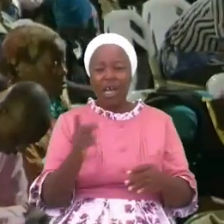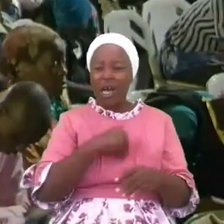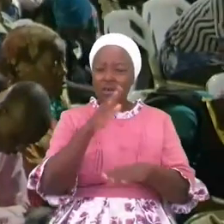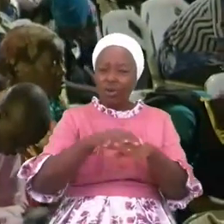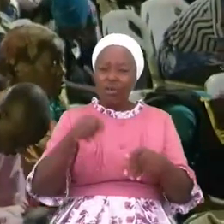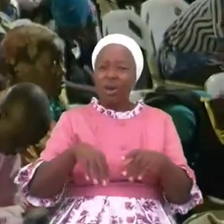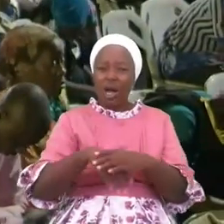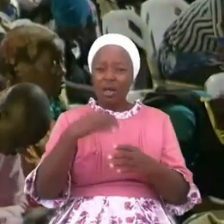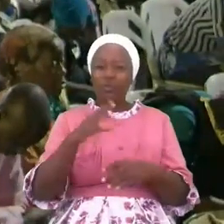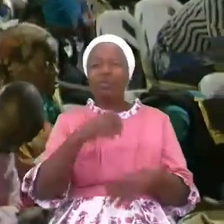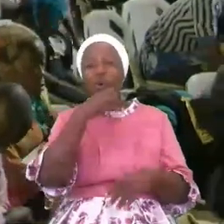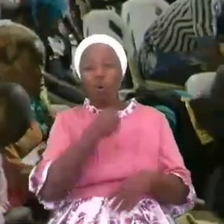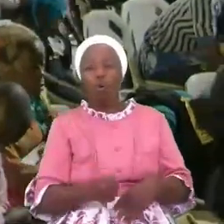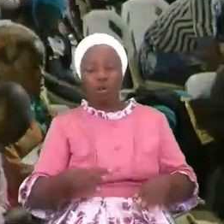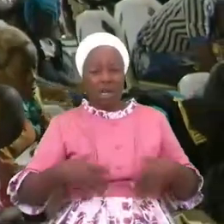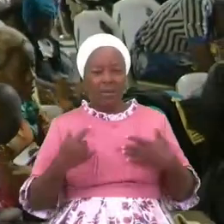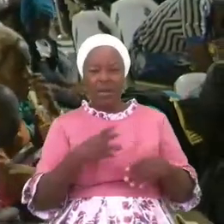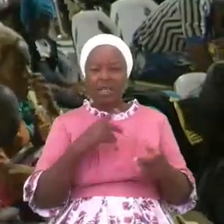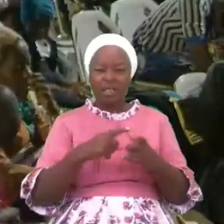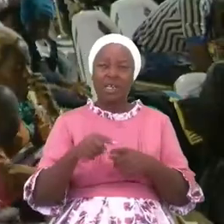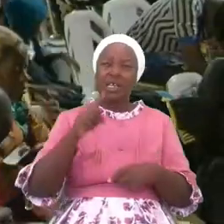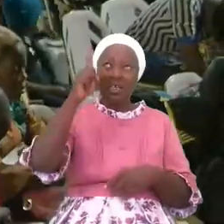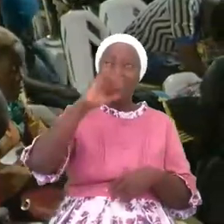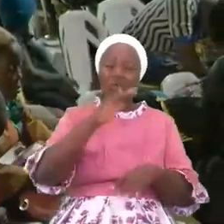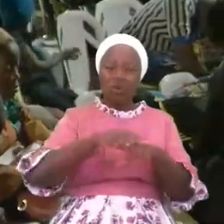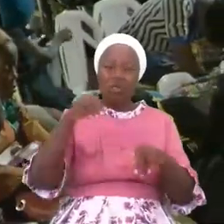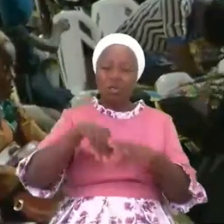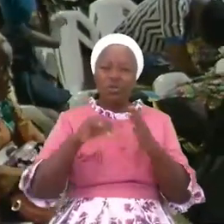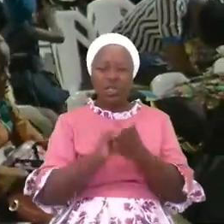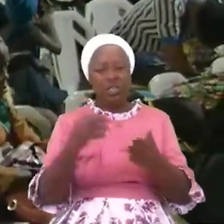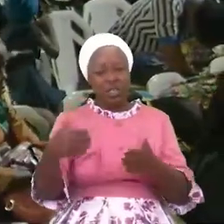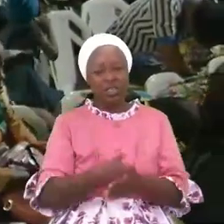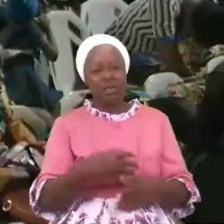to the new life. Wherever you are, where are you? Raise up that hand. Lord, I